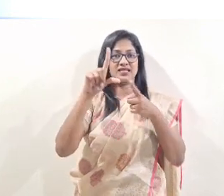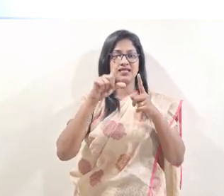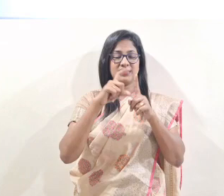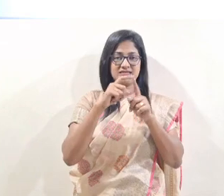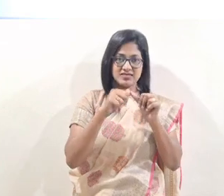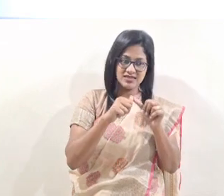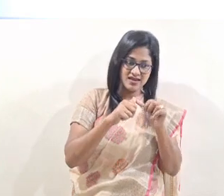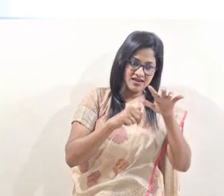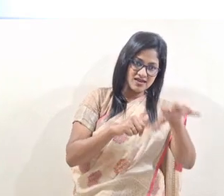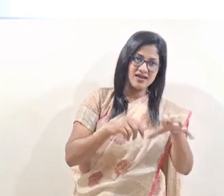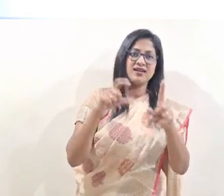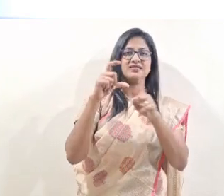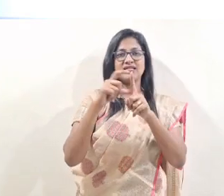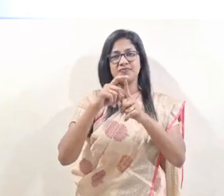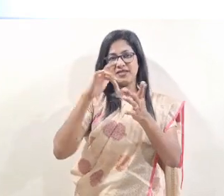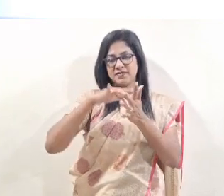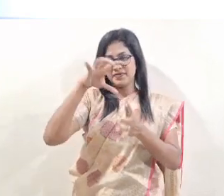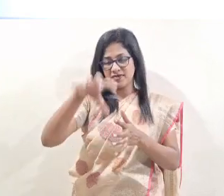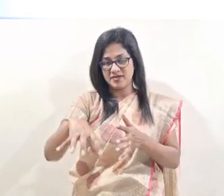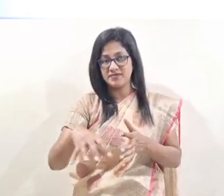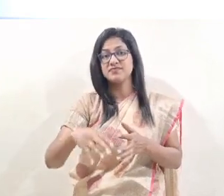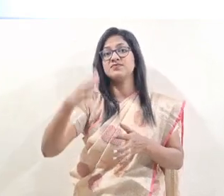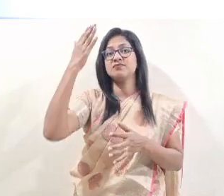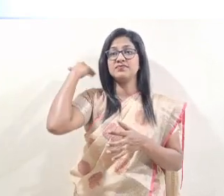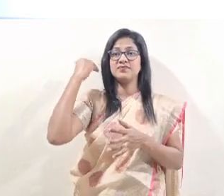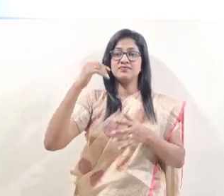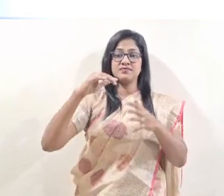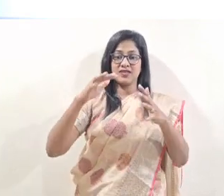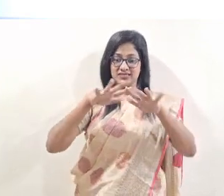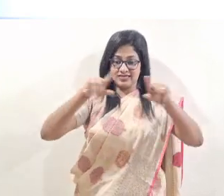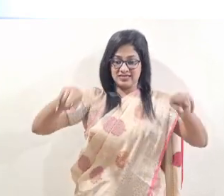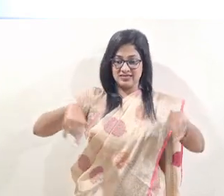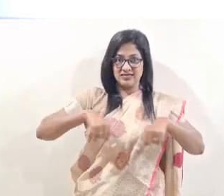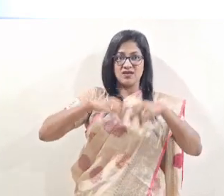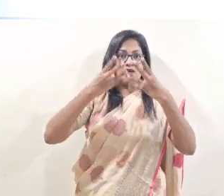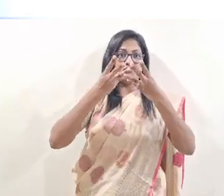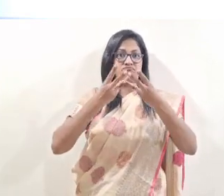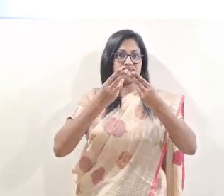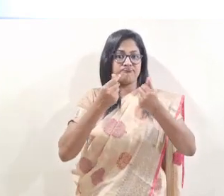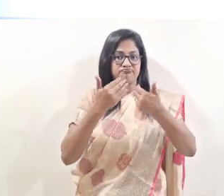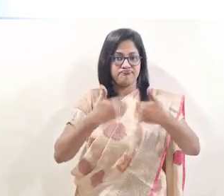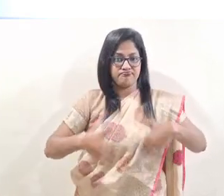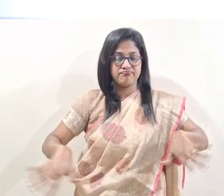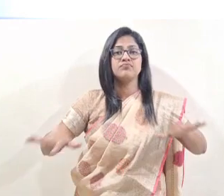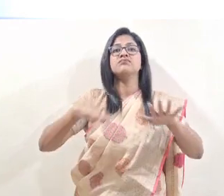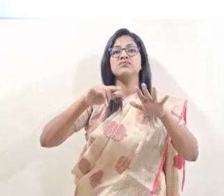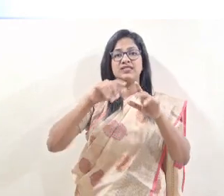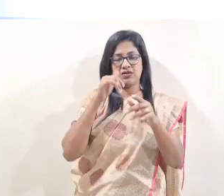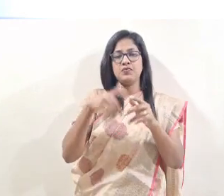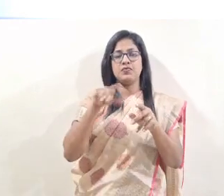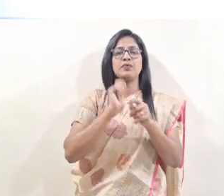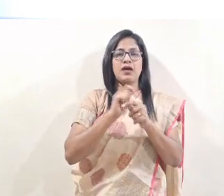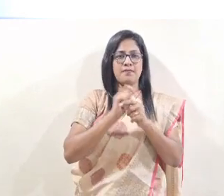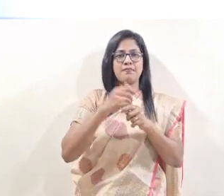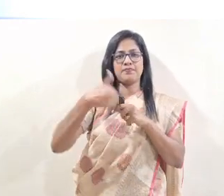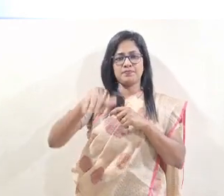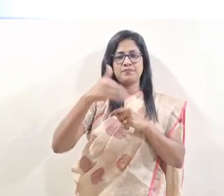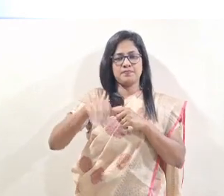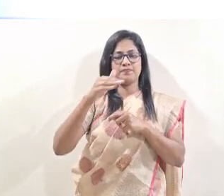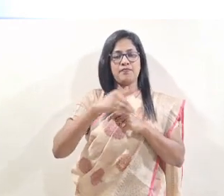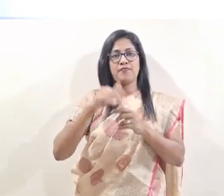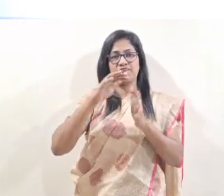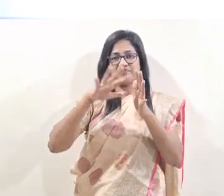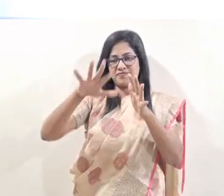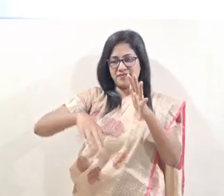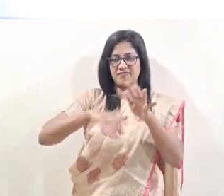Esplanade. We had the submersion of the land, and still it's going on. We'll be doing it. By